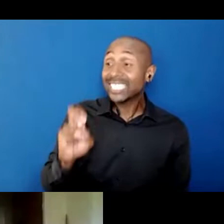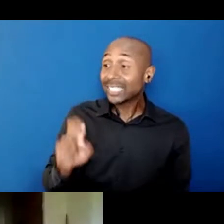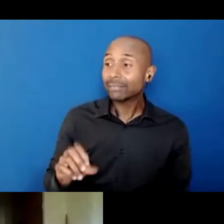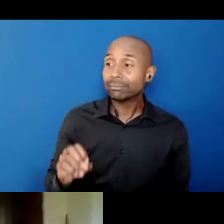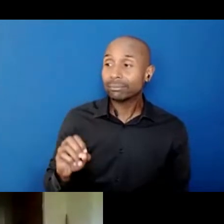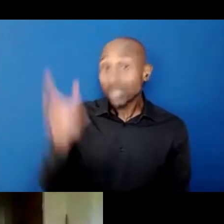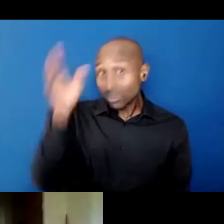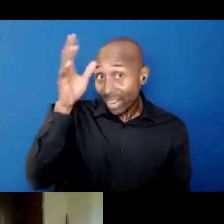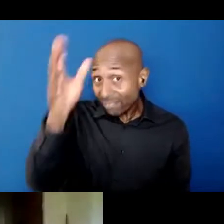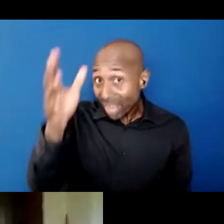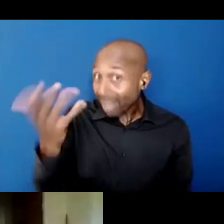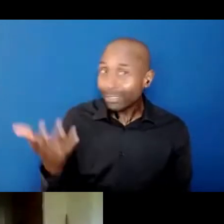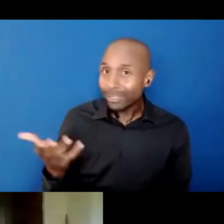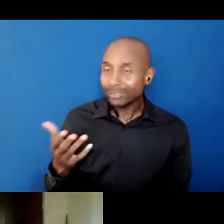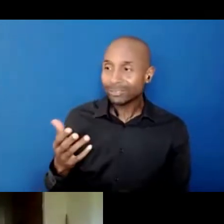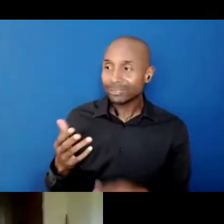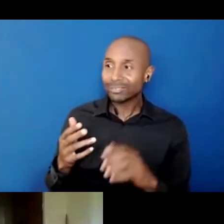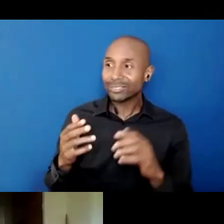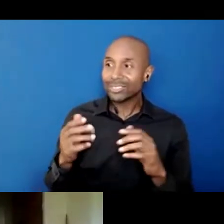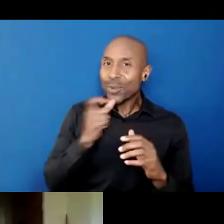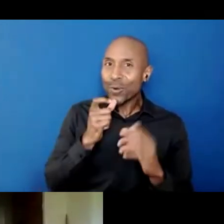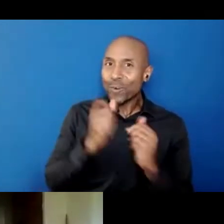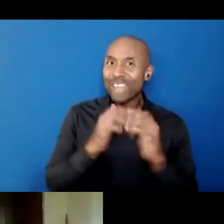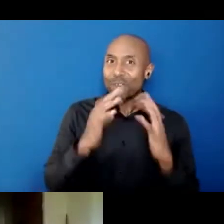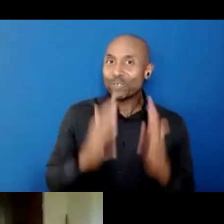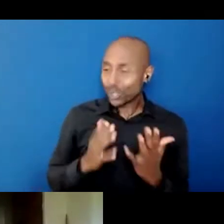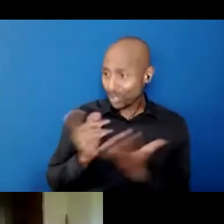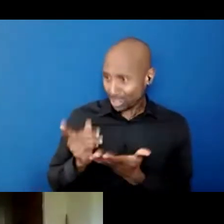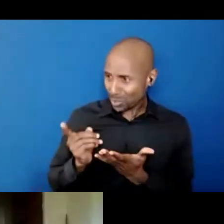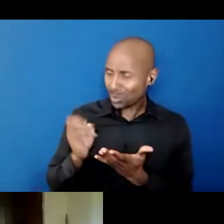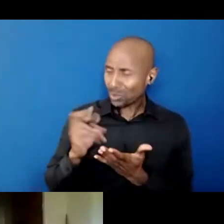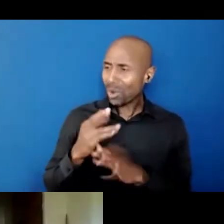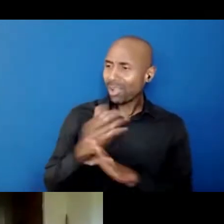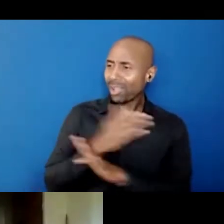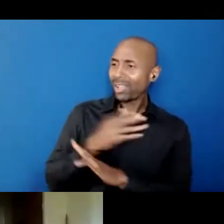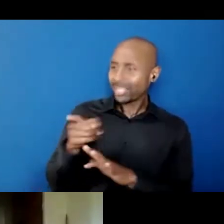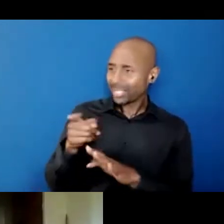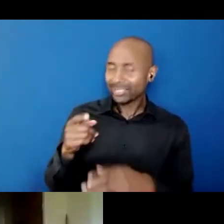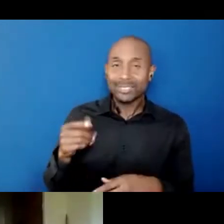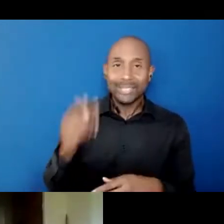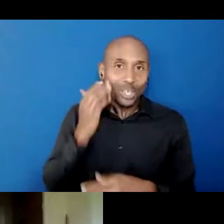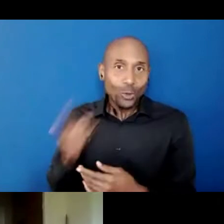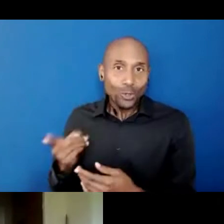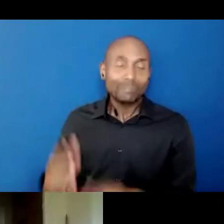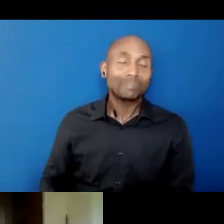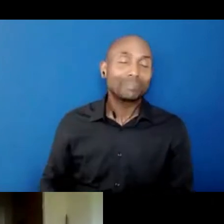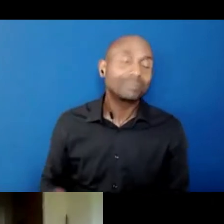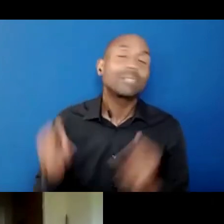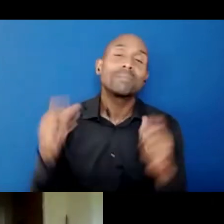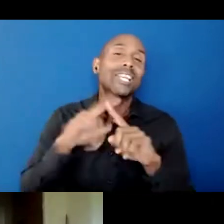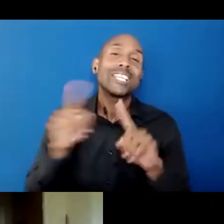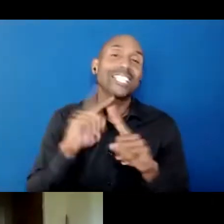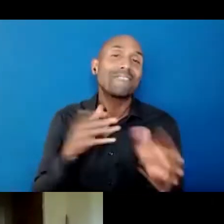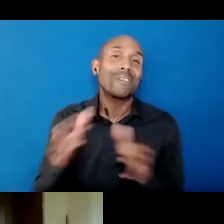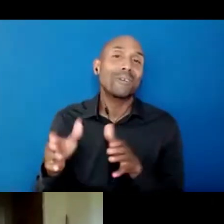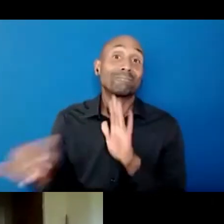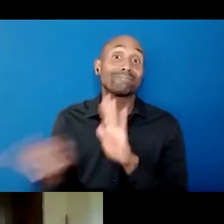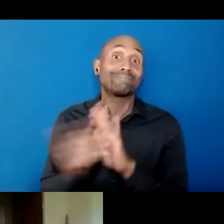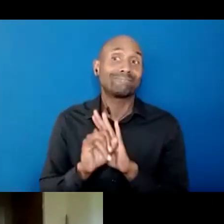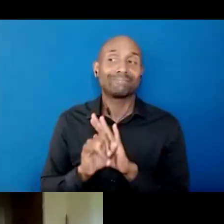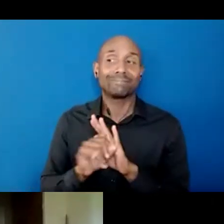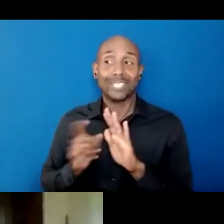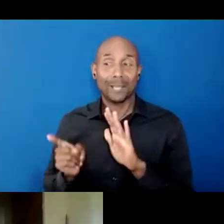But I think there's many ways to identify, and that's why I'm even happier that David's here to share more personally his